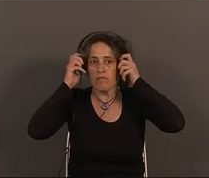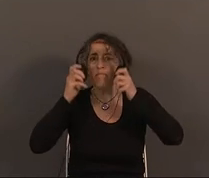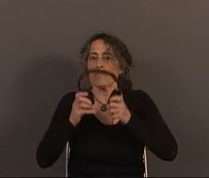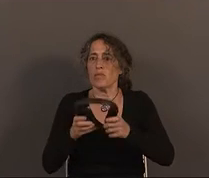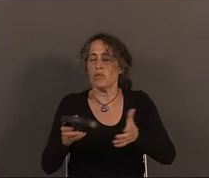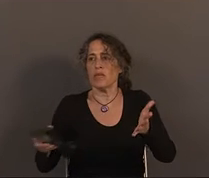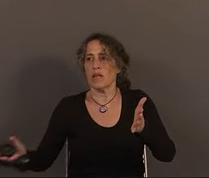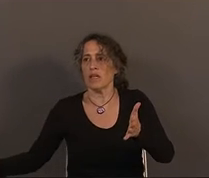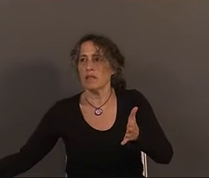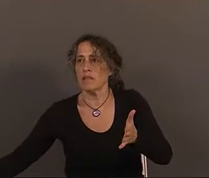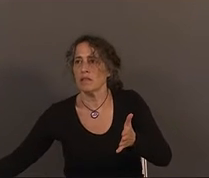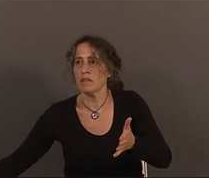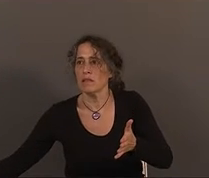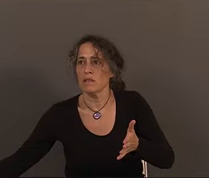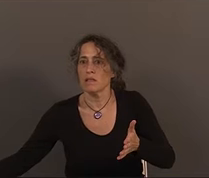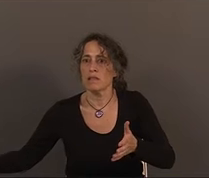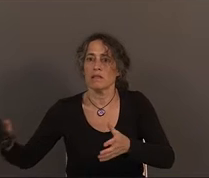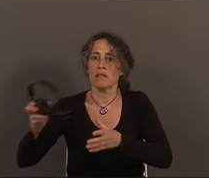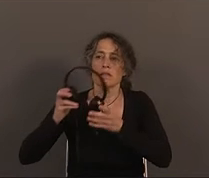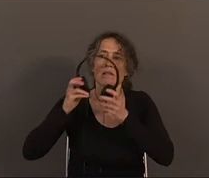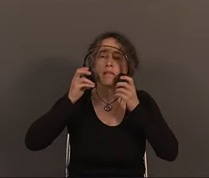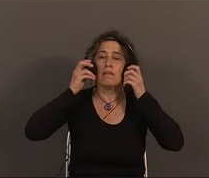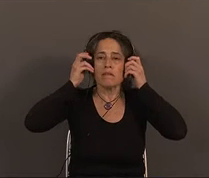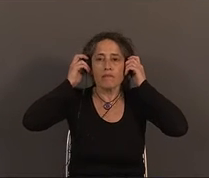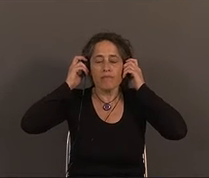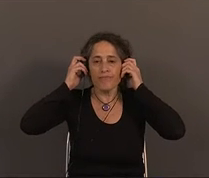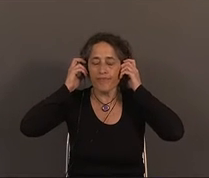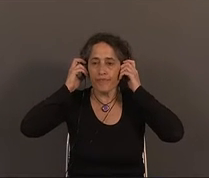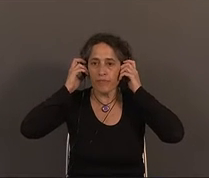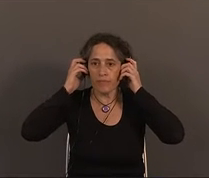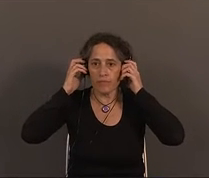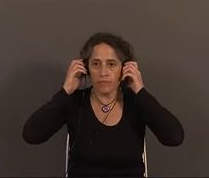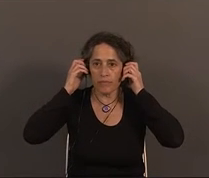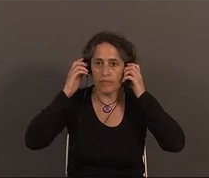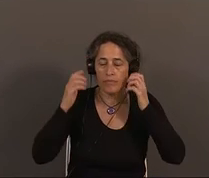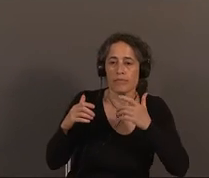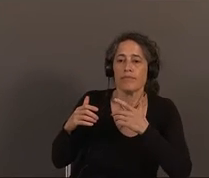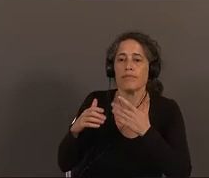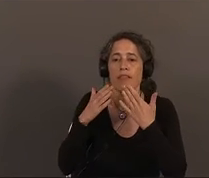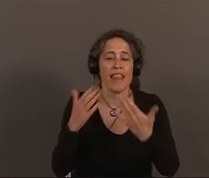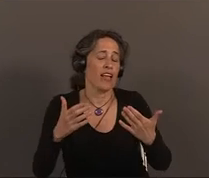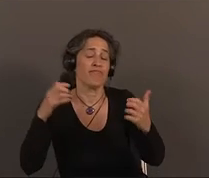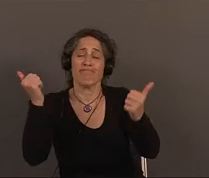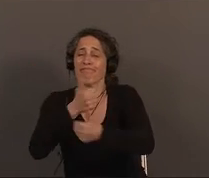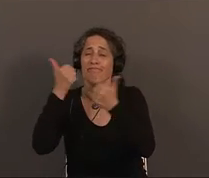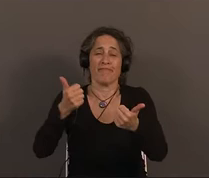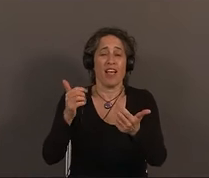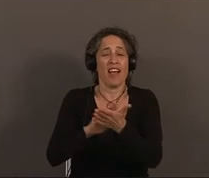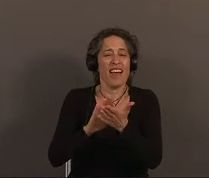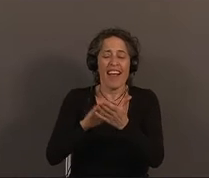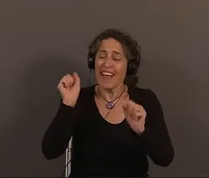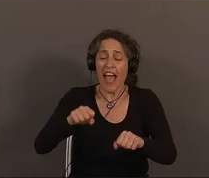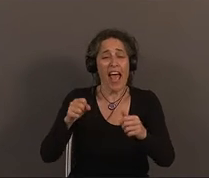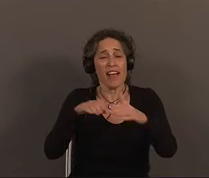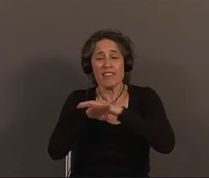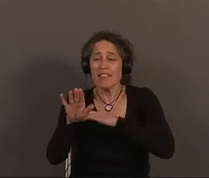to ask if it was really true. I'm going to update Facebook so much. Yes, it's awesome. We can surf and call